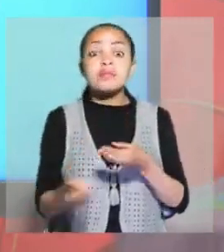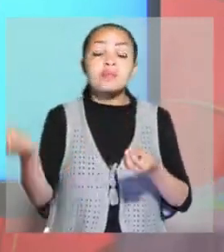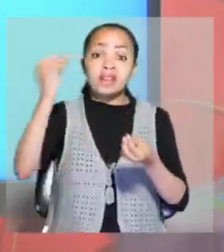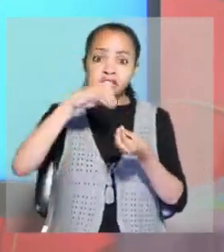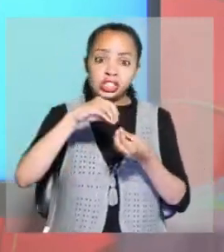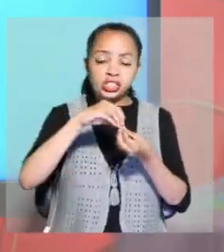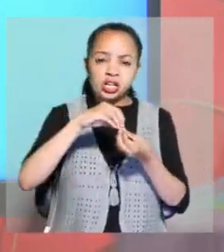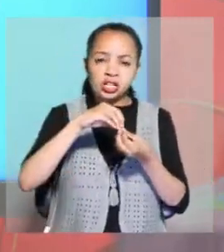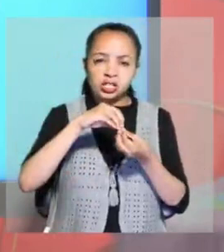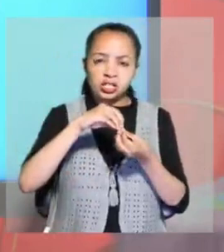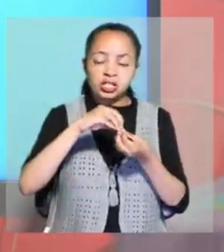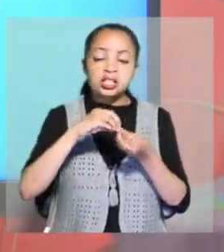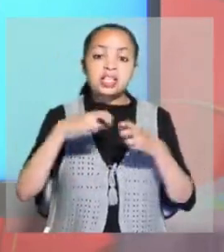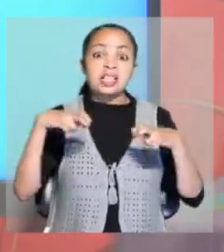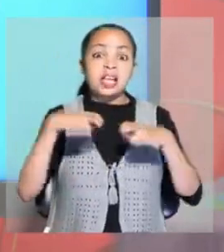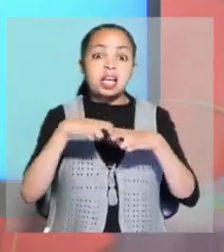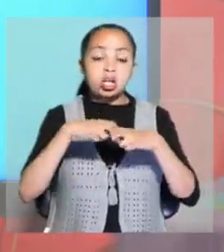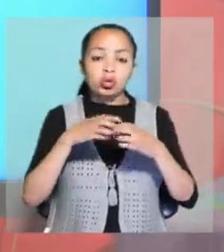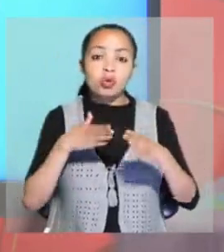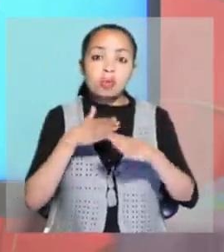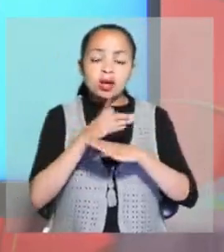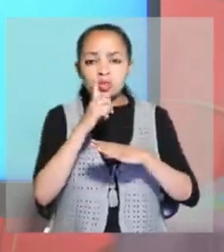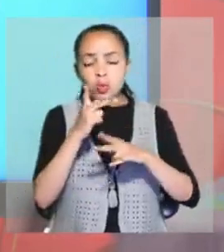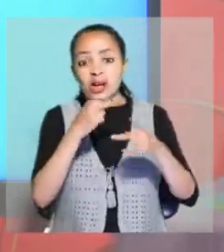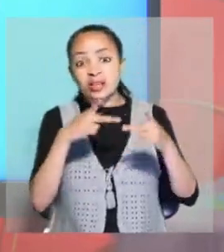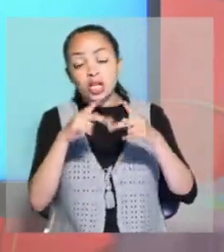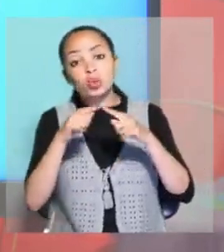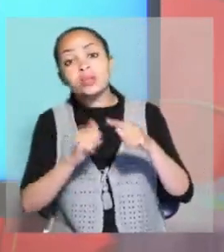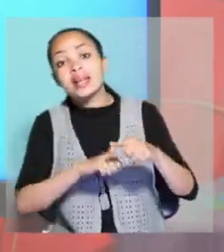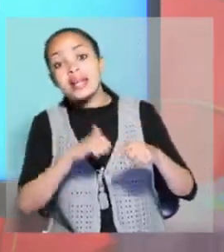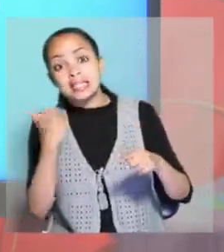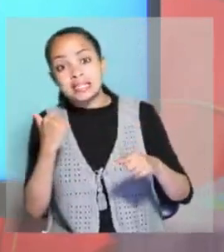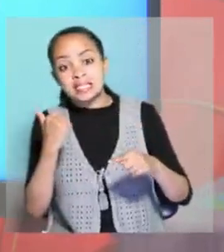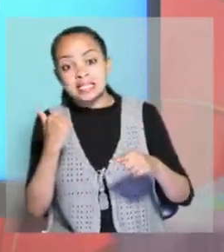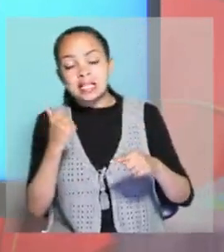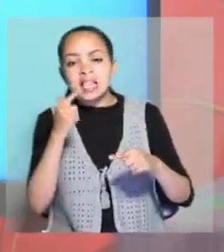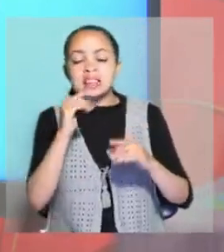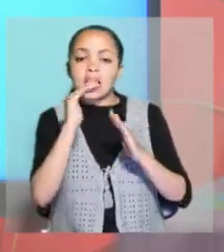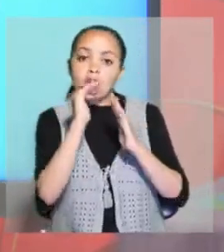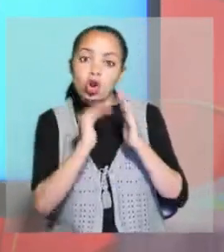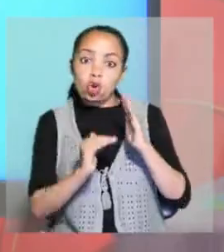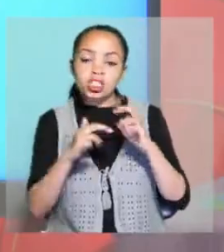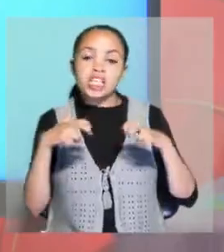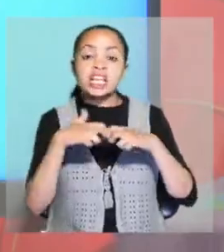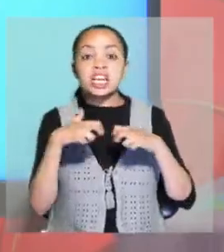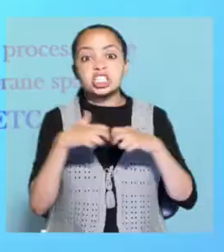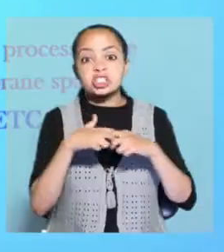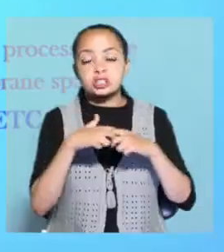Additionally, when the electron passes from one carrier to the next, they lose energy.